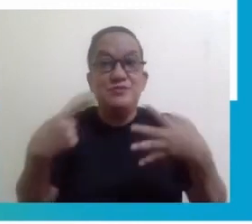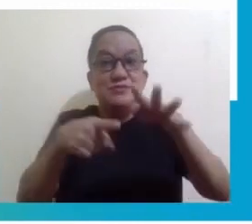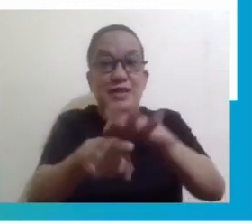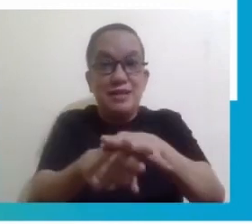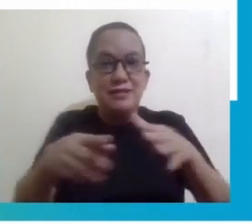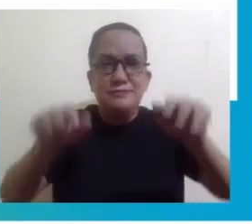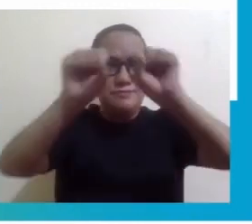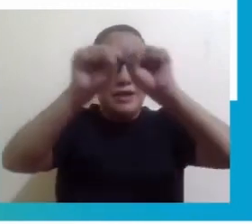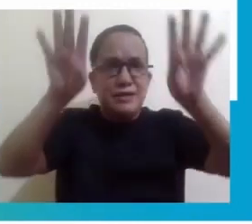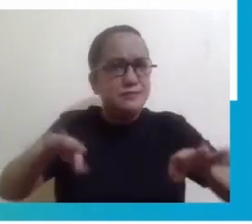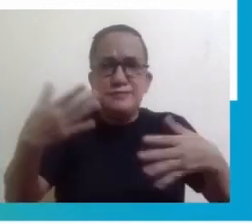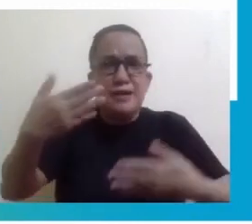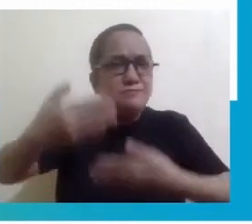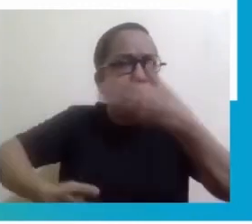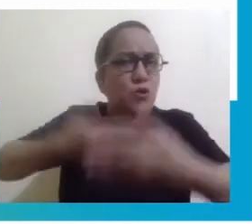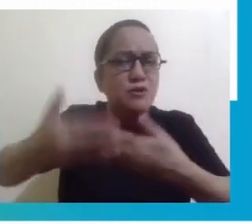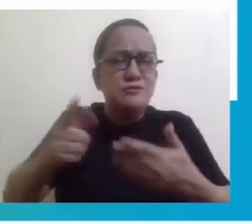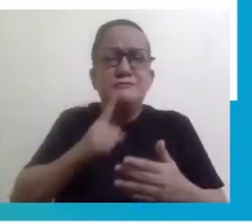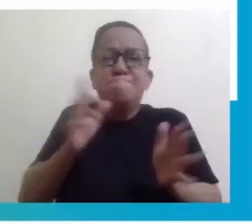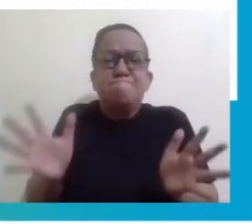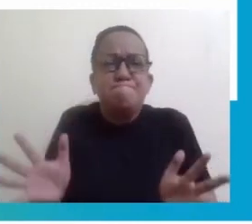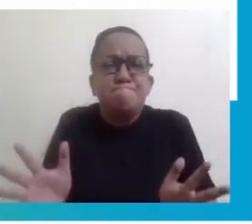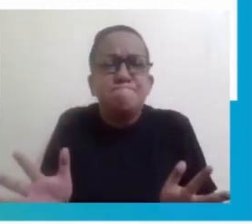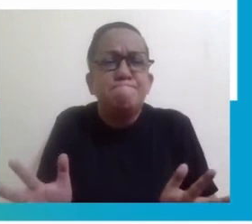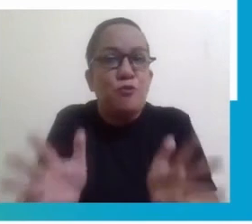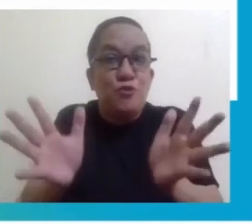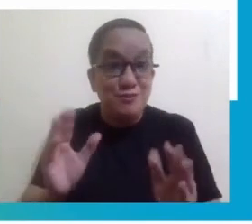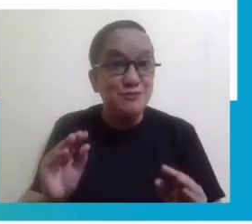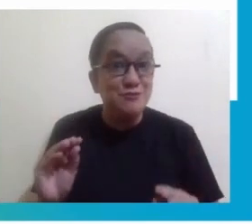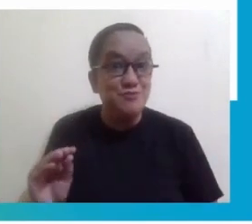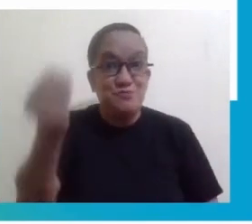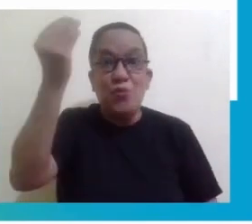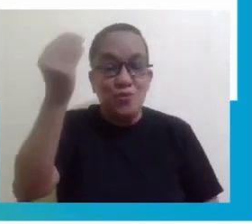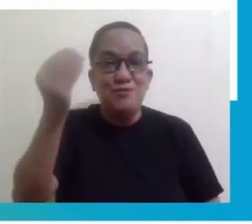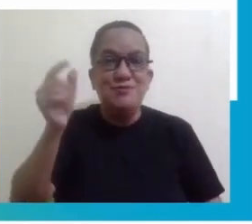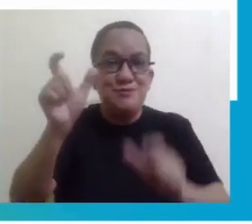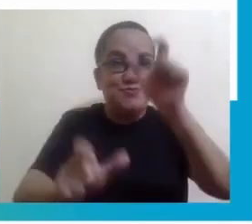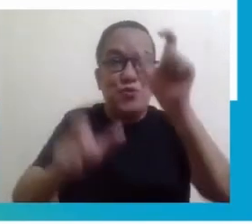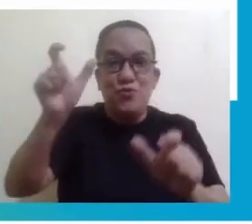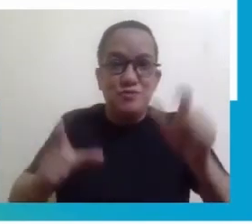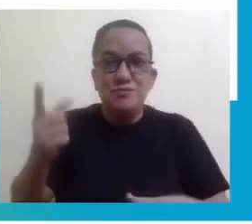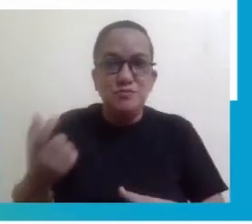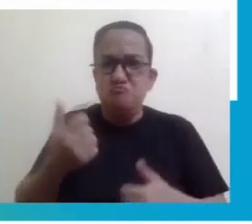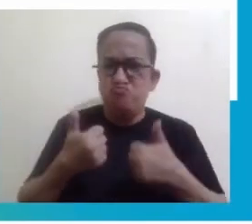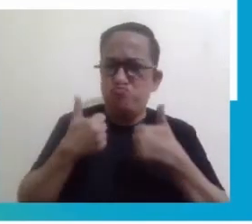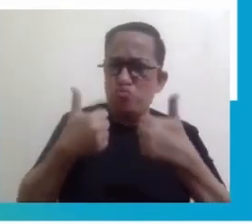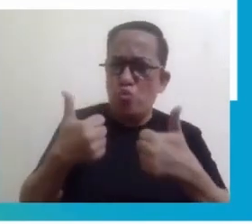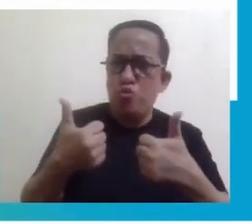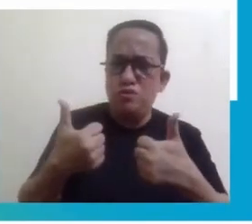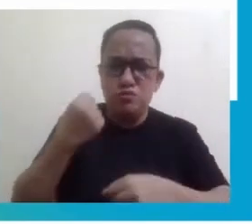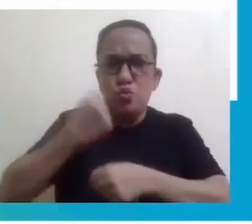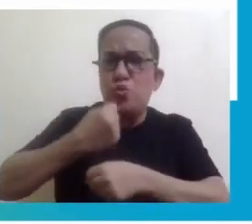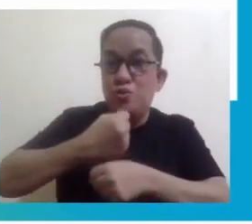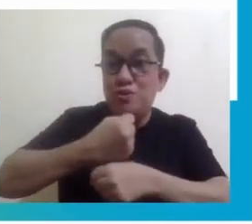partners of ADB working towards a resilient, inclusive, and green recovery across the region. We definitely see the